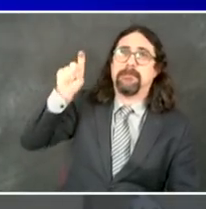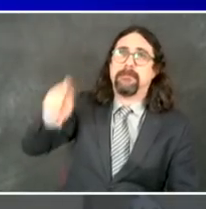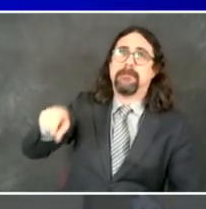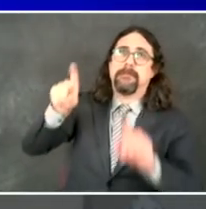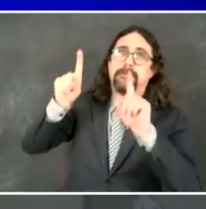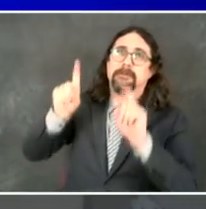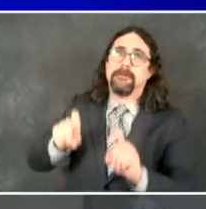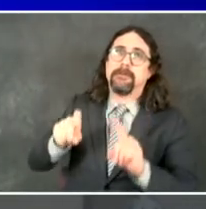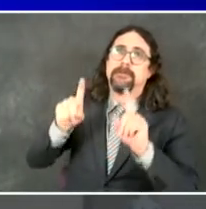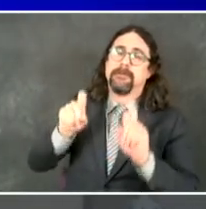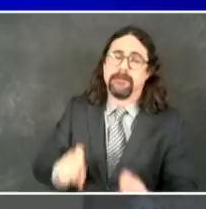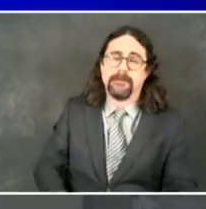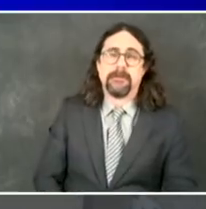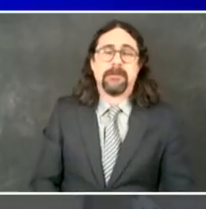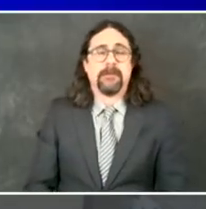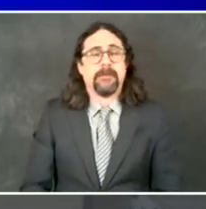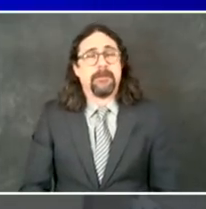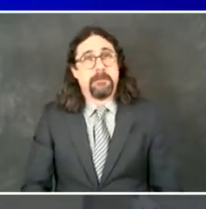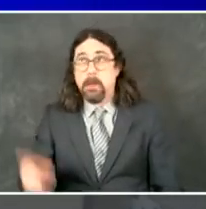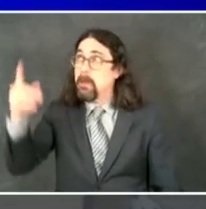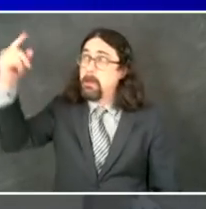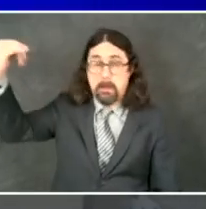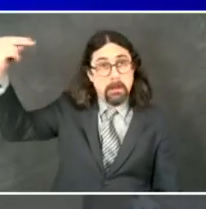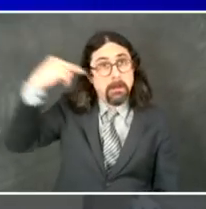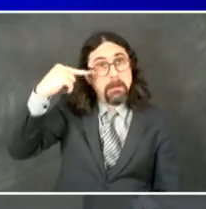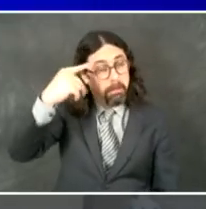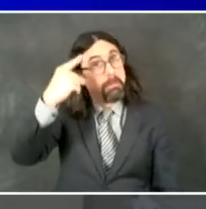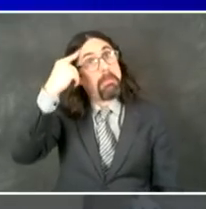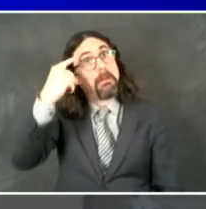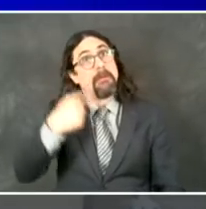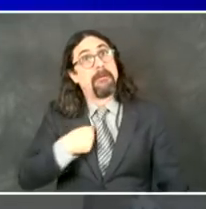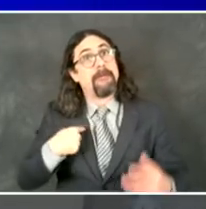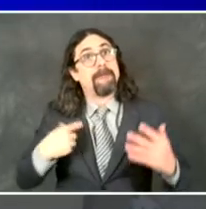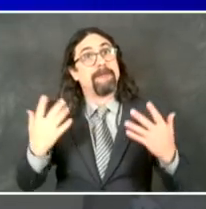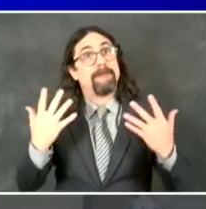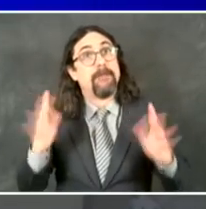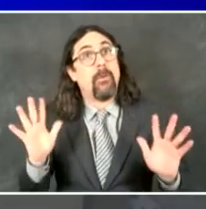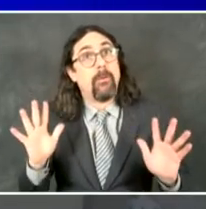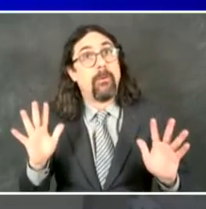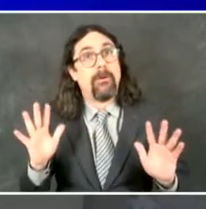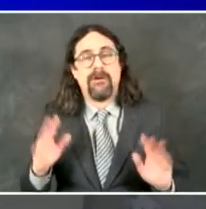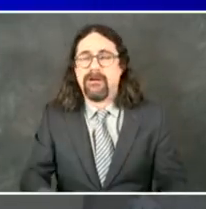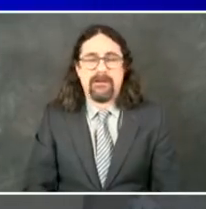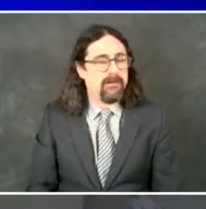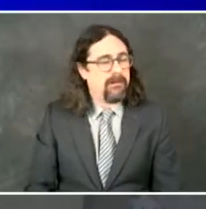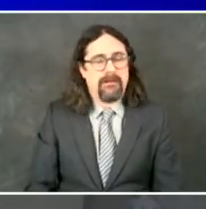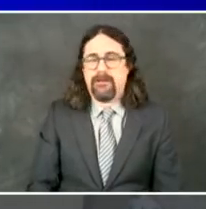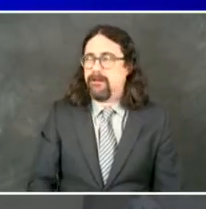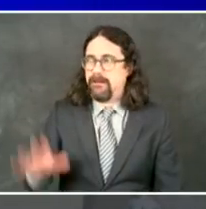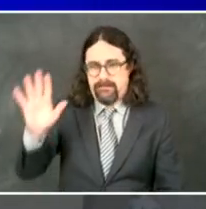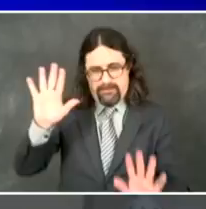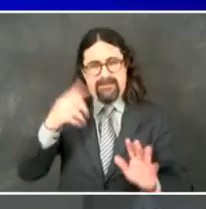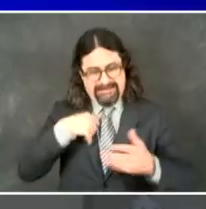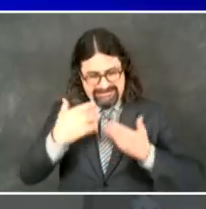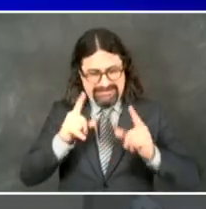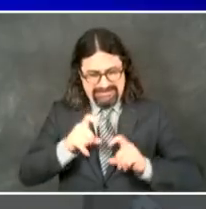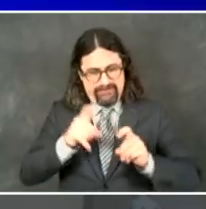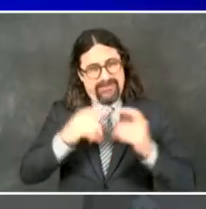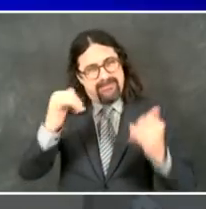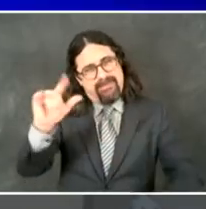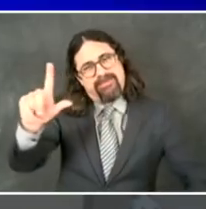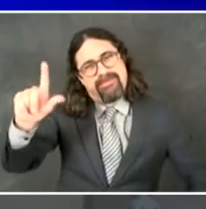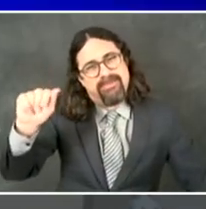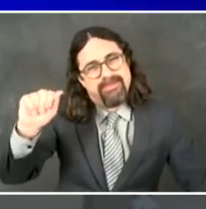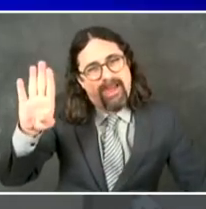capacity so we can help New Yorkers, and this is needed all over the country. We need the supplies that go to those labs to make them